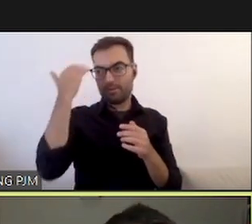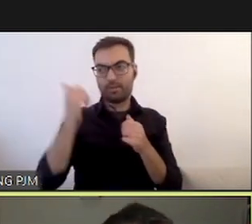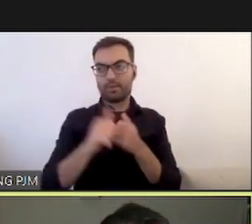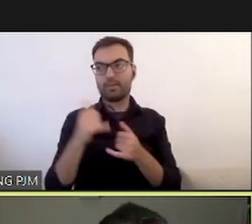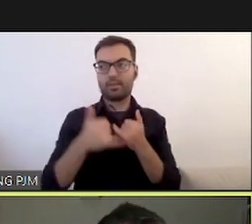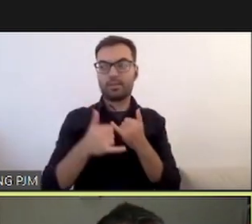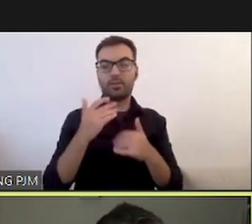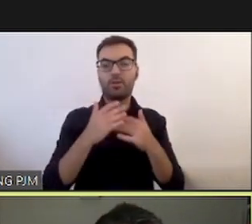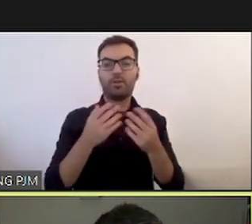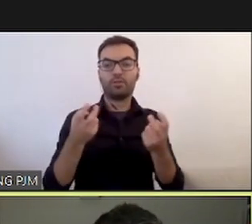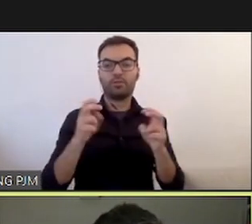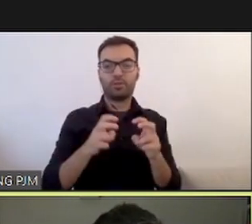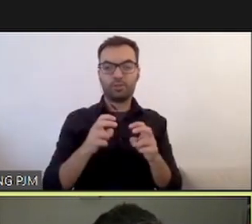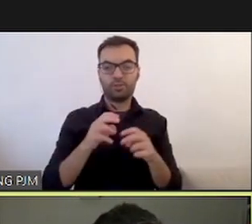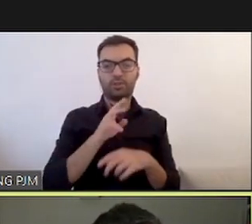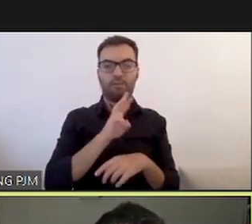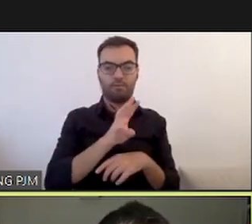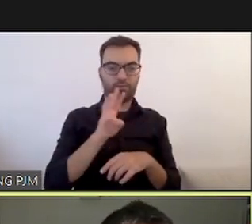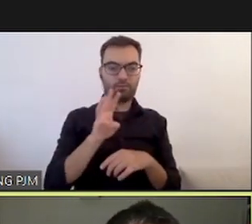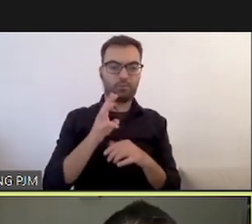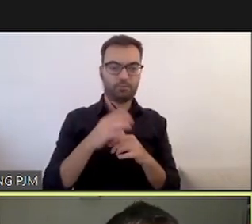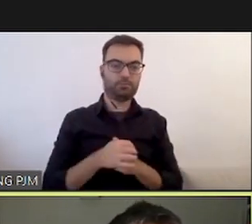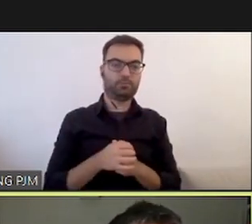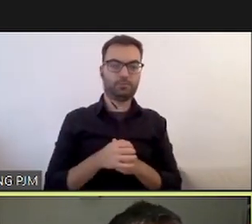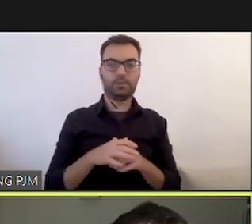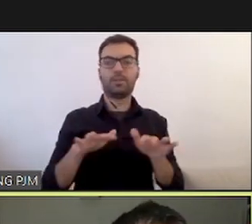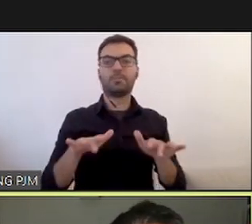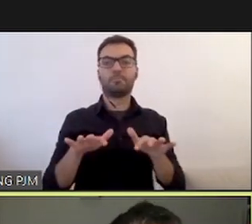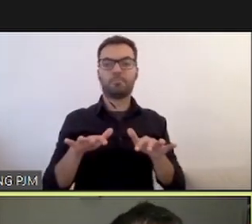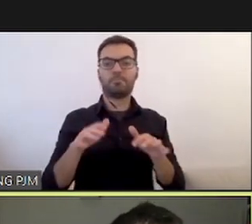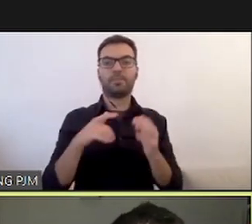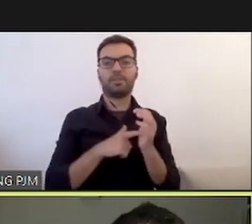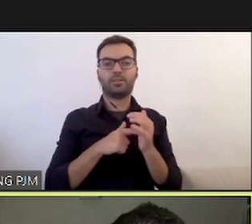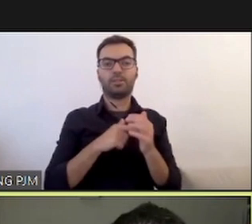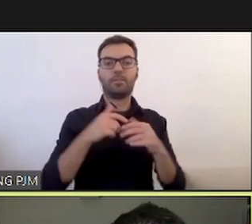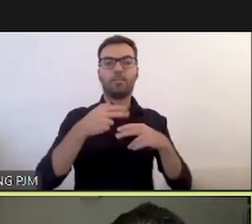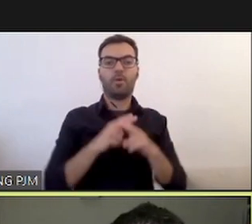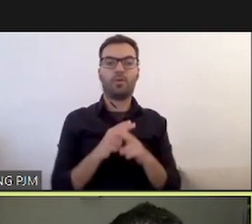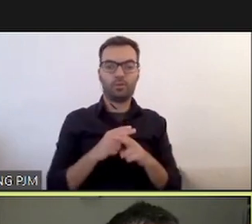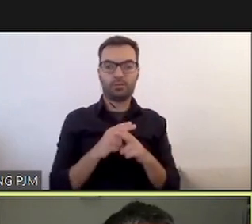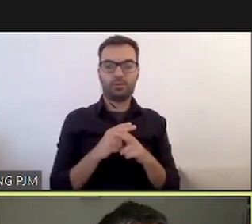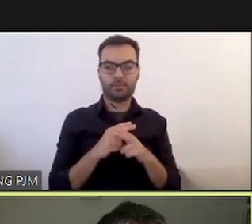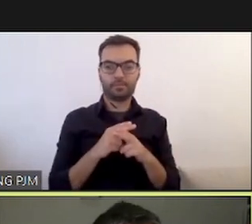you're building the web page, usually is split it into